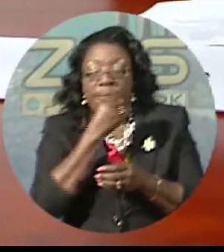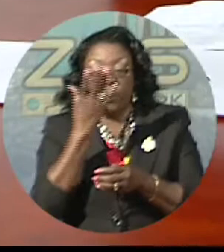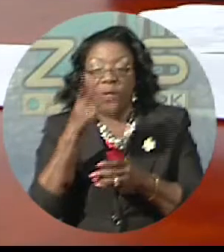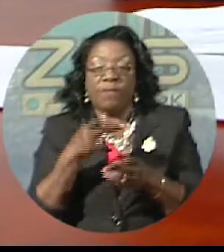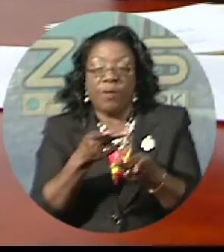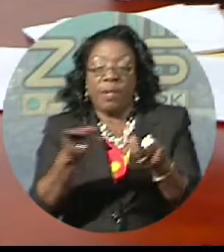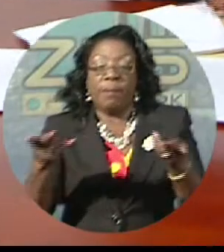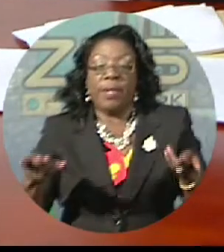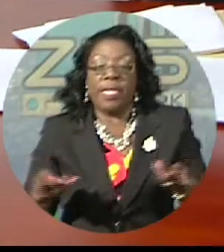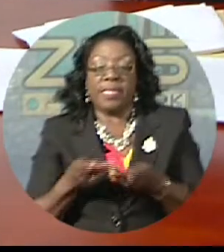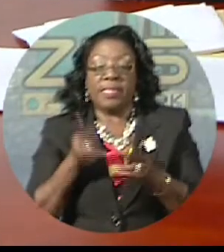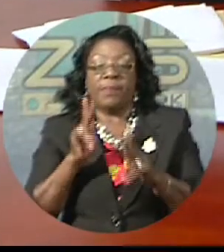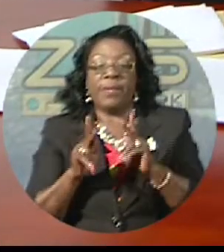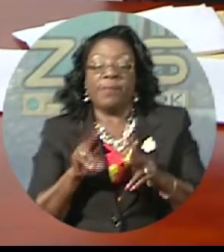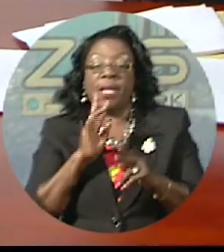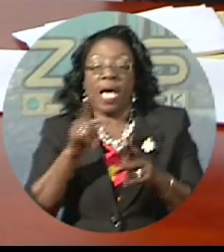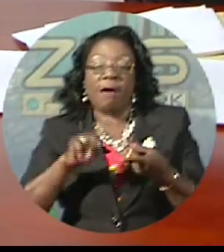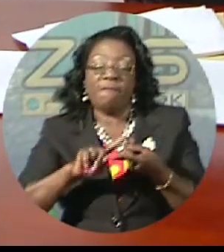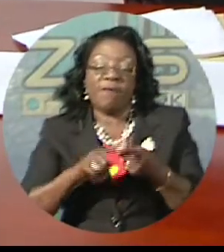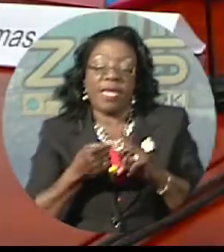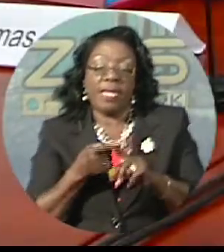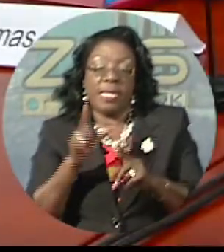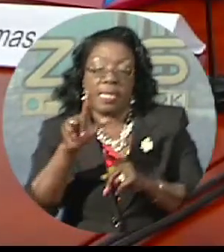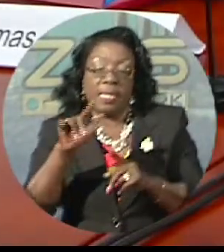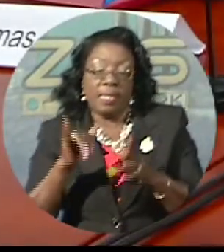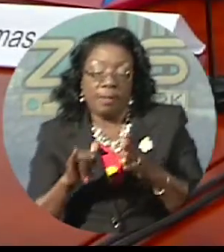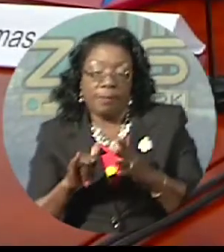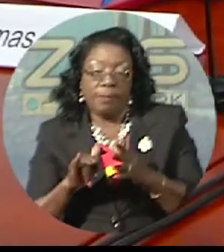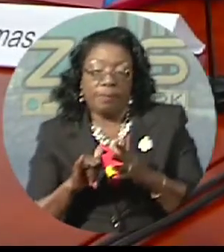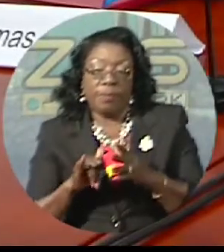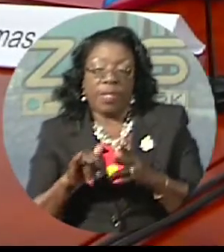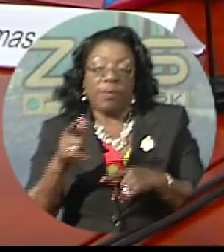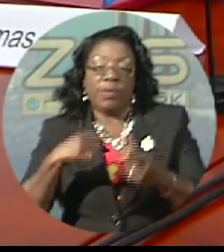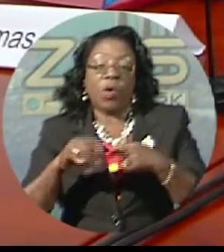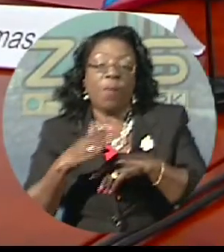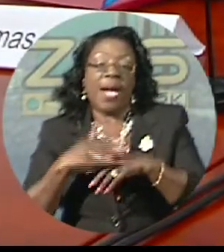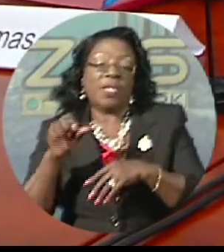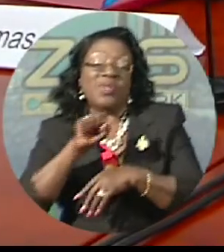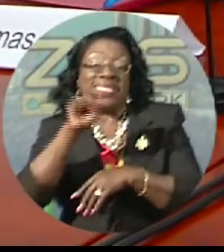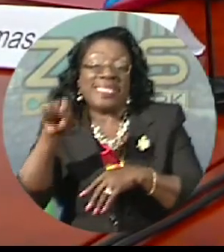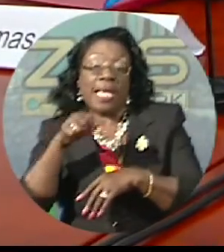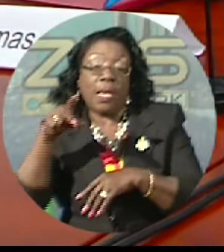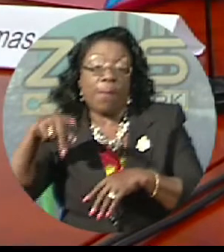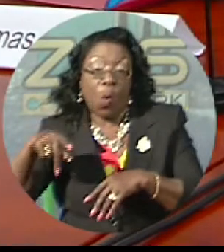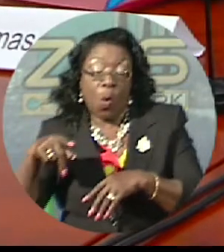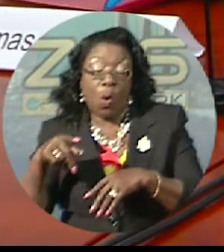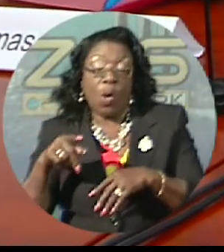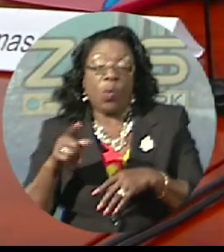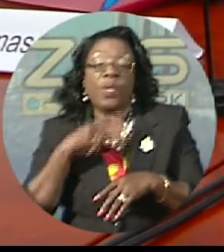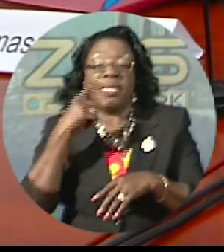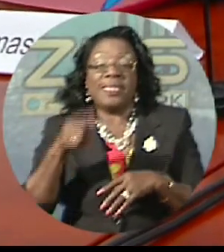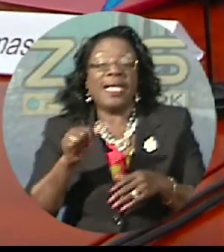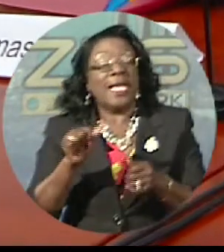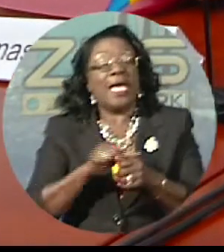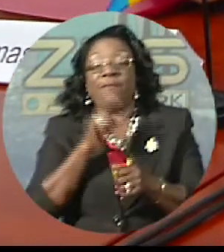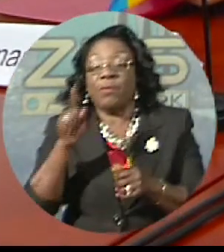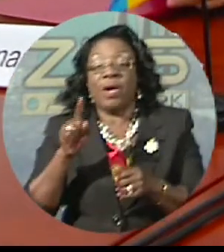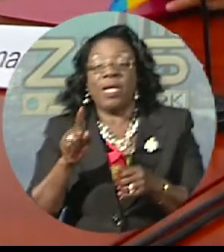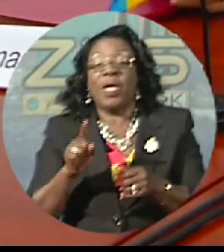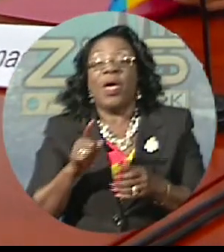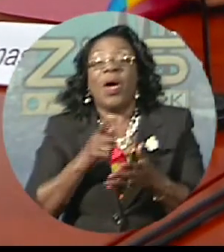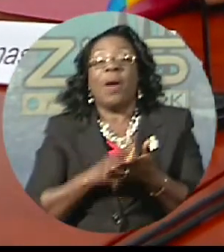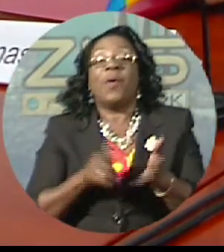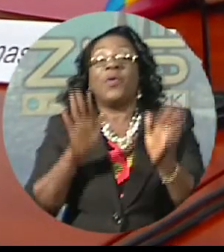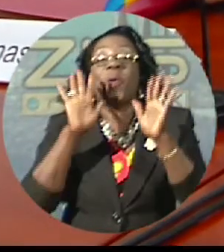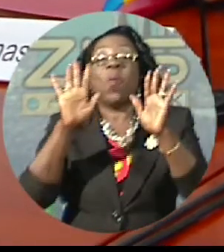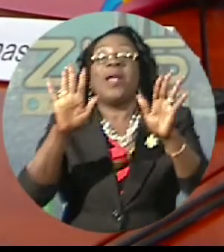are very warm and very friendly. And I'm sure that when we go back to Singapore, we will tell everyone about the wonderful Bahamas.